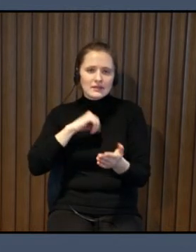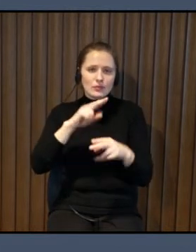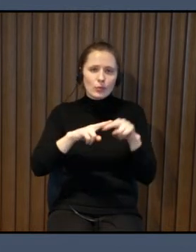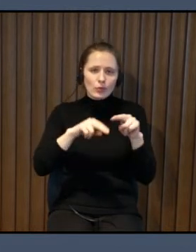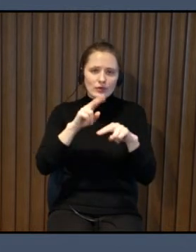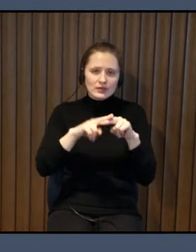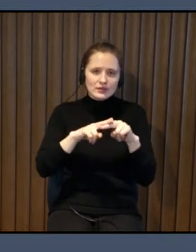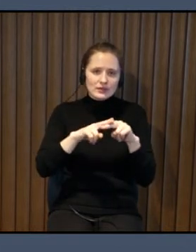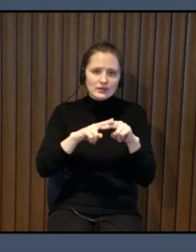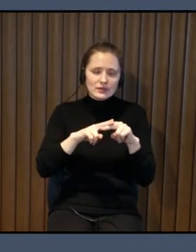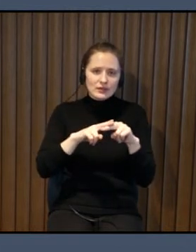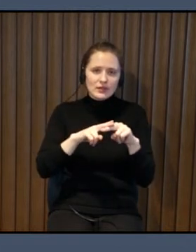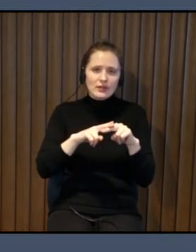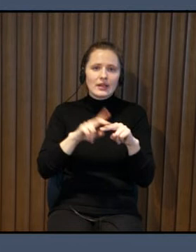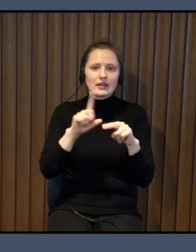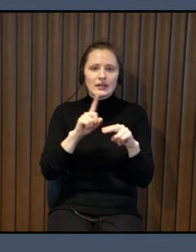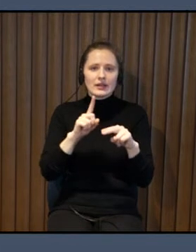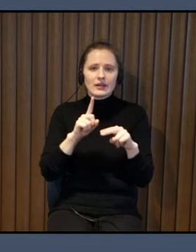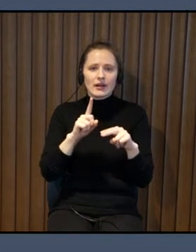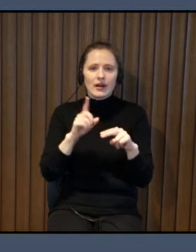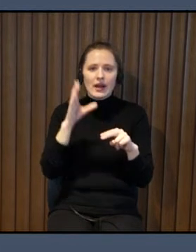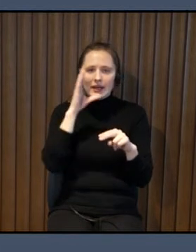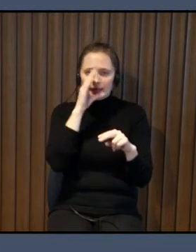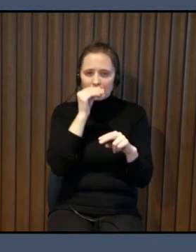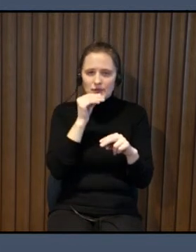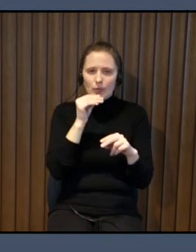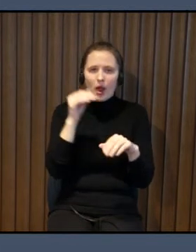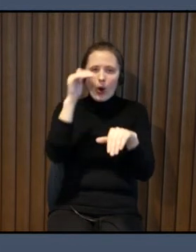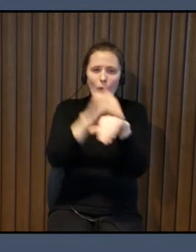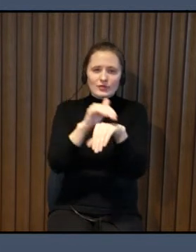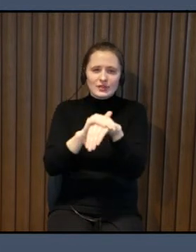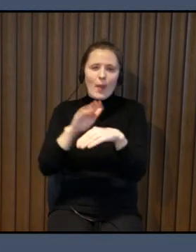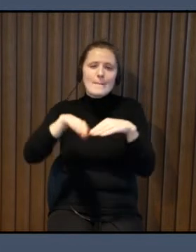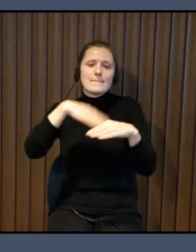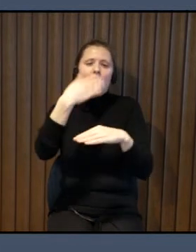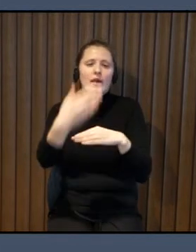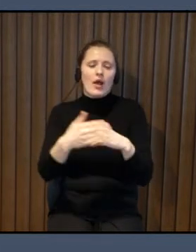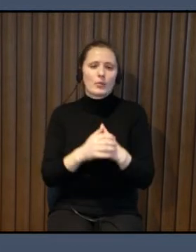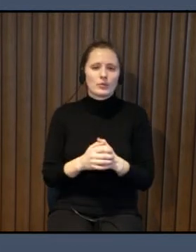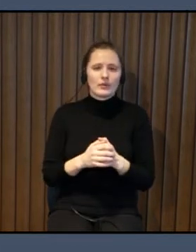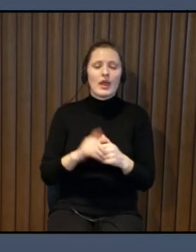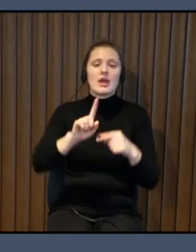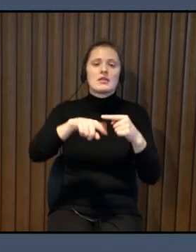spēkā stāšanās, tad papildus ir iespējams konstatēt diskriminācijas aizliegumu pārkāpumu principu.